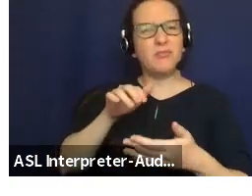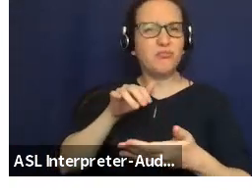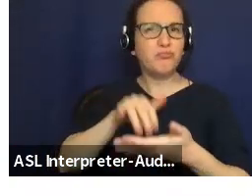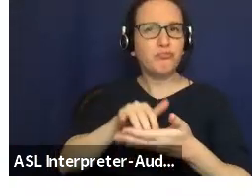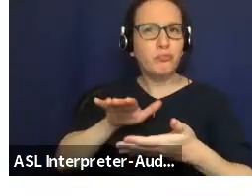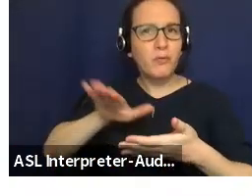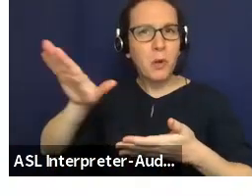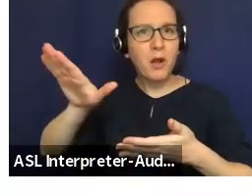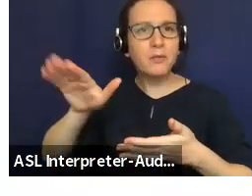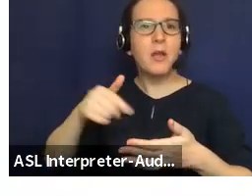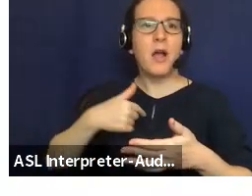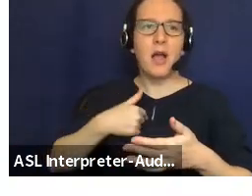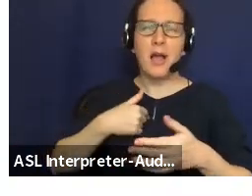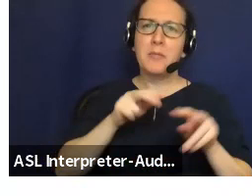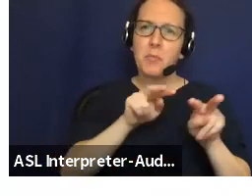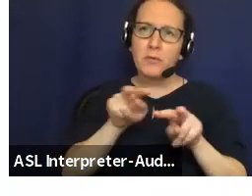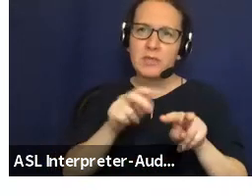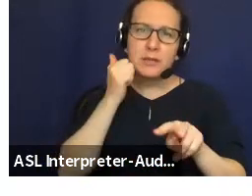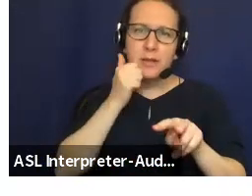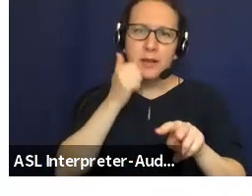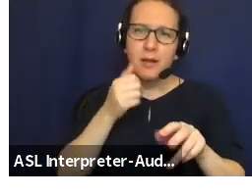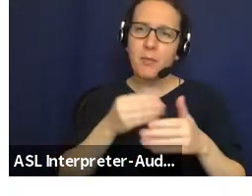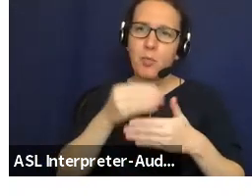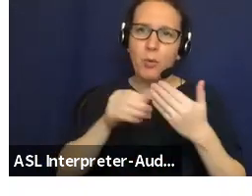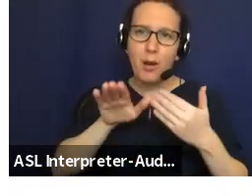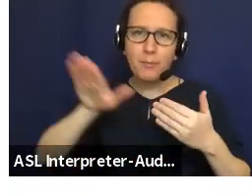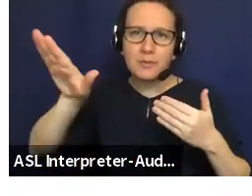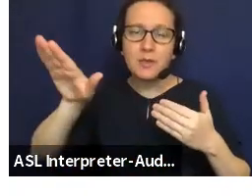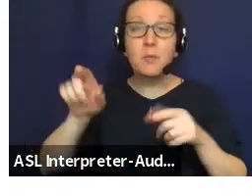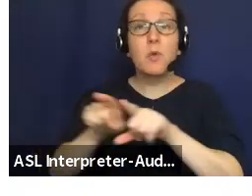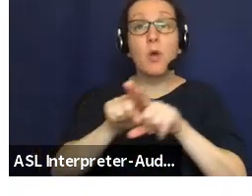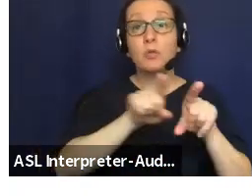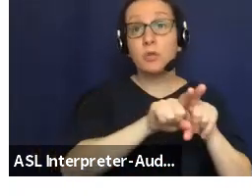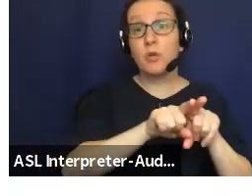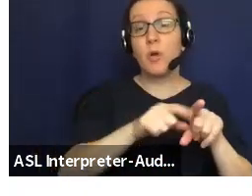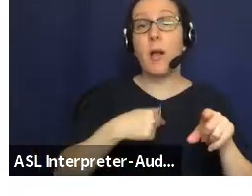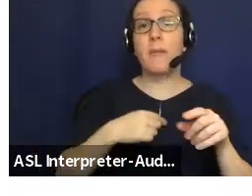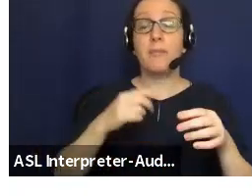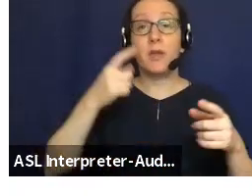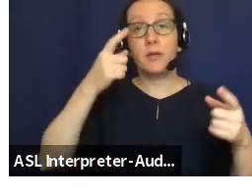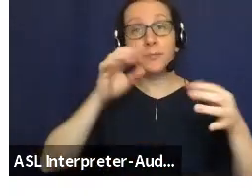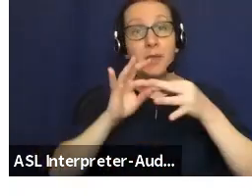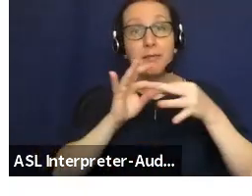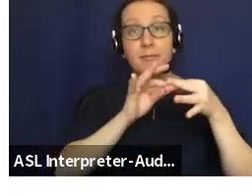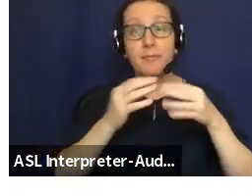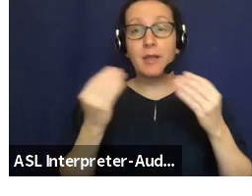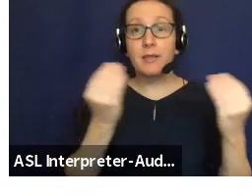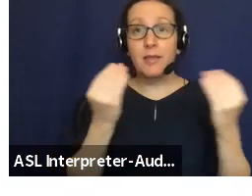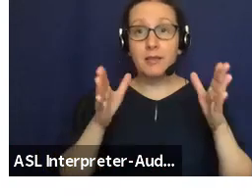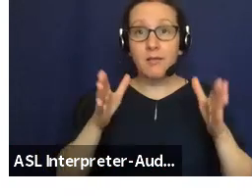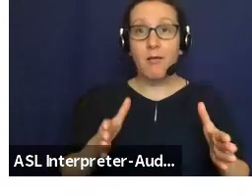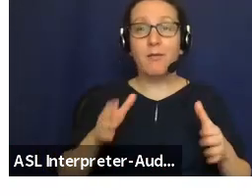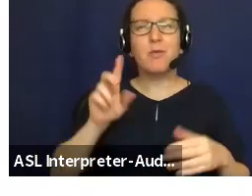provider programs, but I also serve as the liaison for disability resources. So I get a chance to get involved with